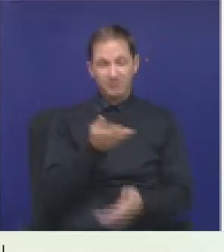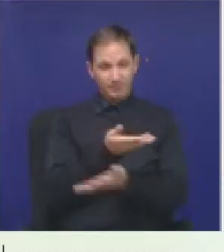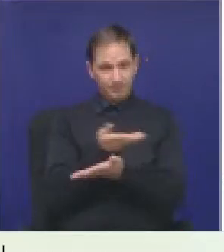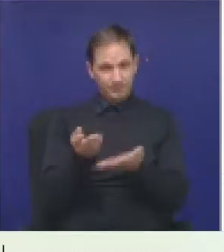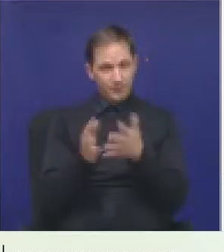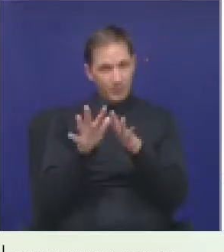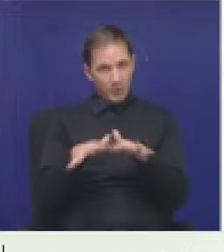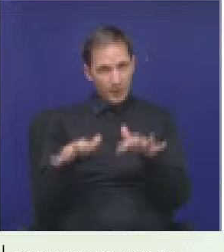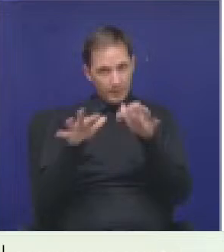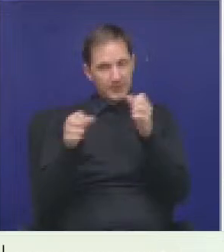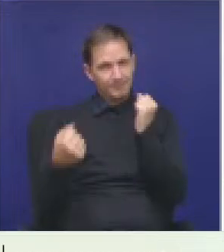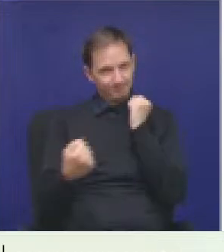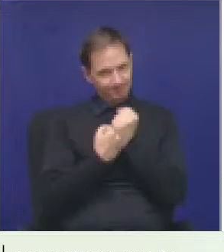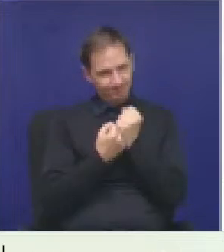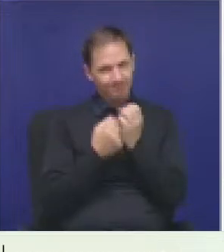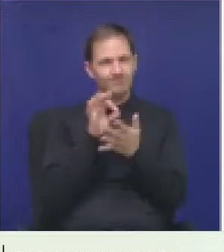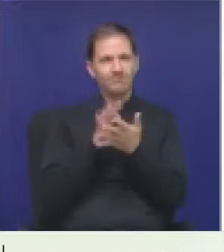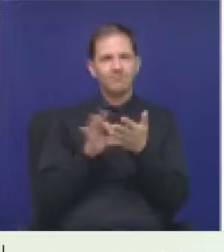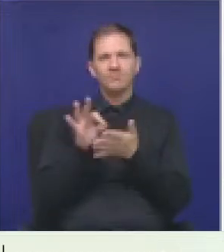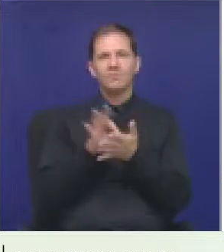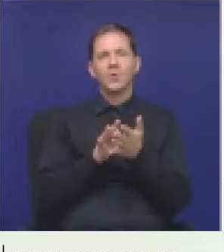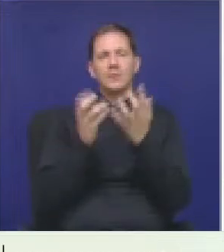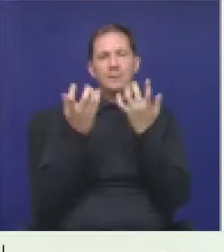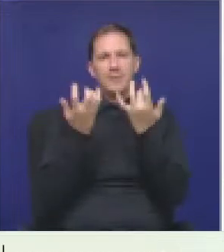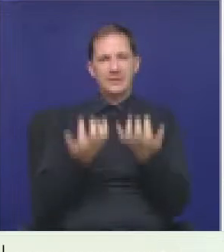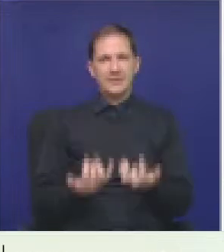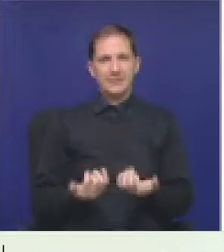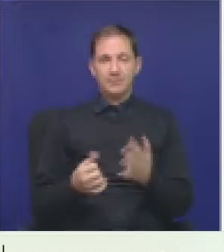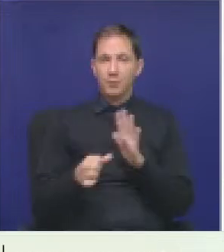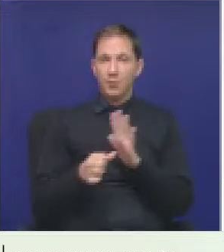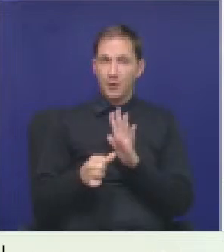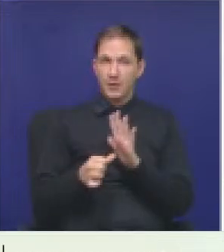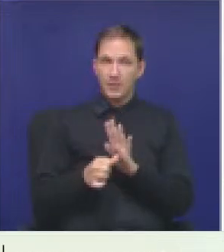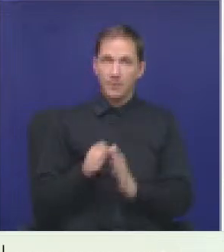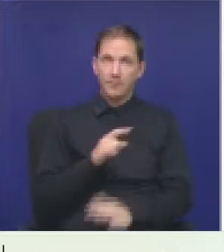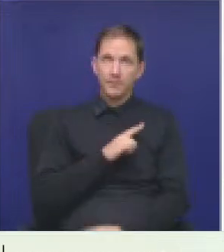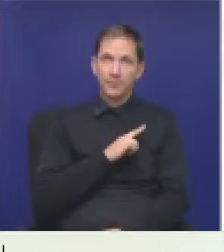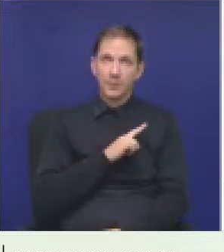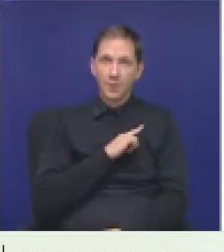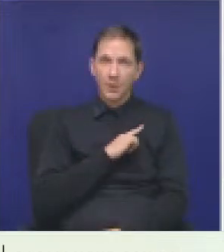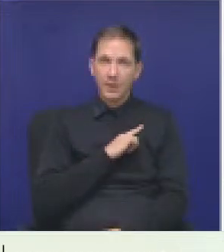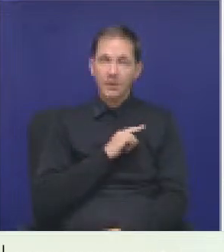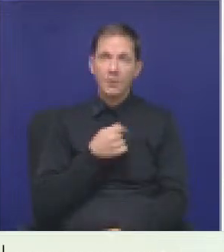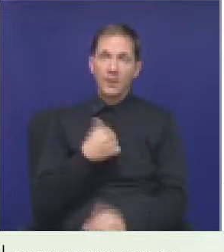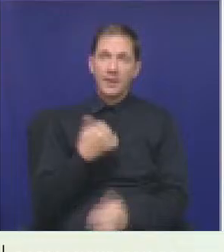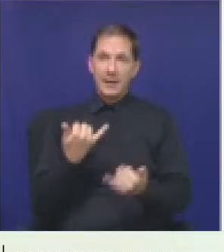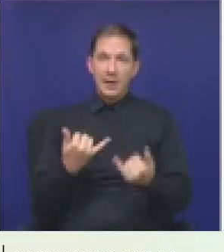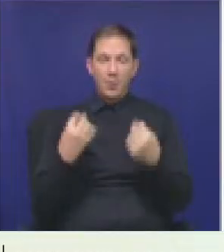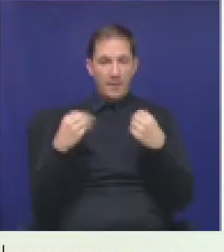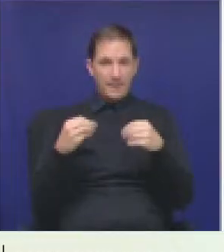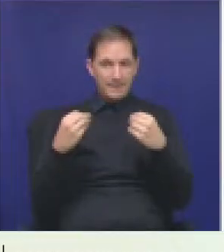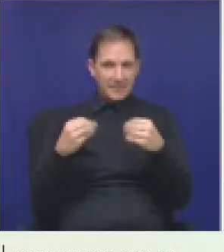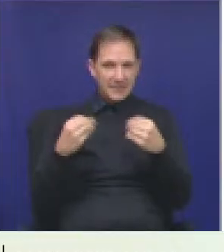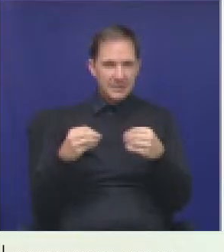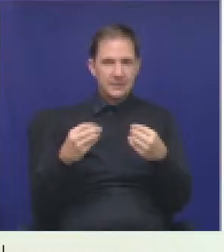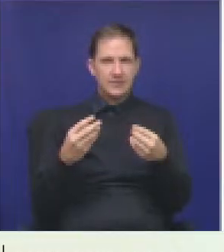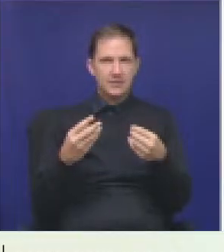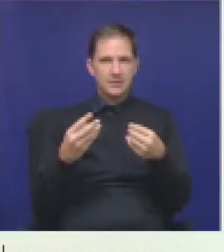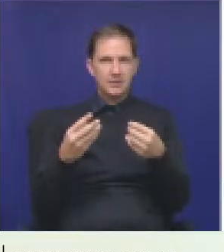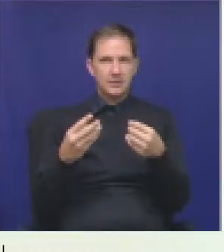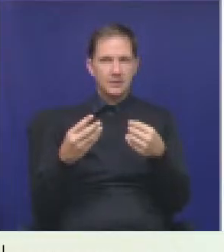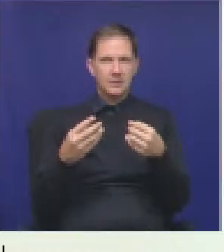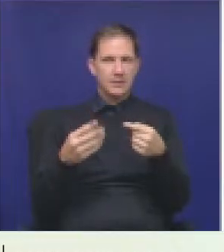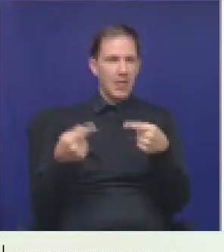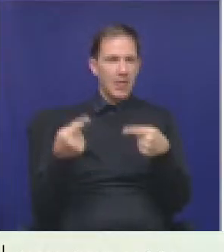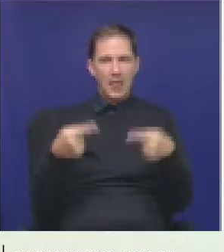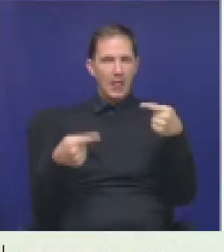Africa. Honourable members, it is important to support this budget vote because we are navigating a path in a world that is undergoing rapid